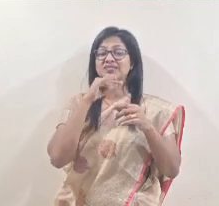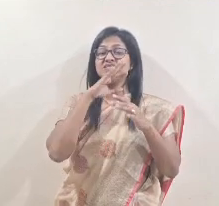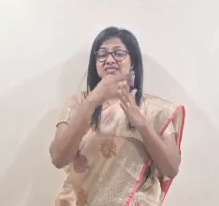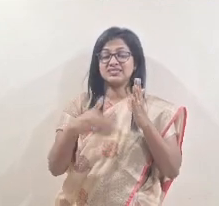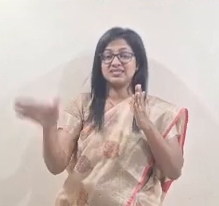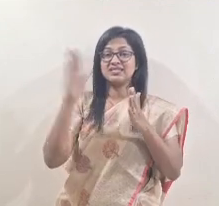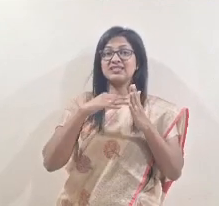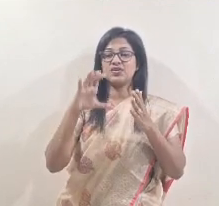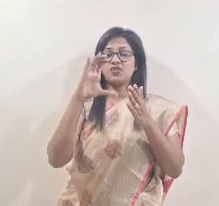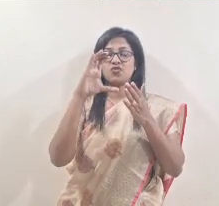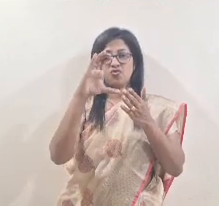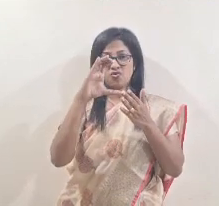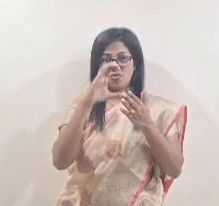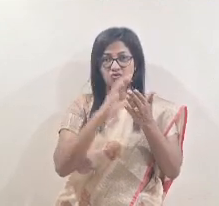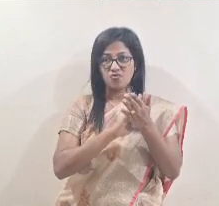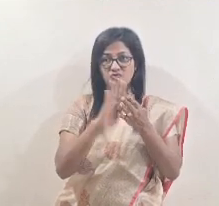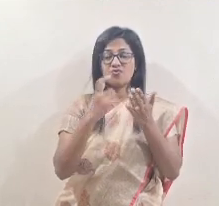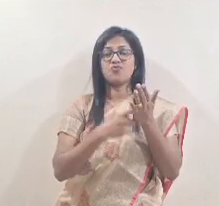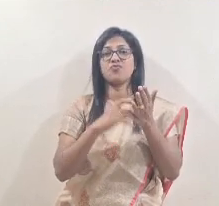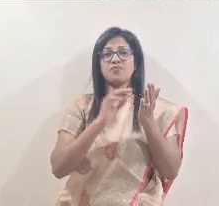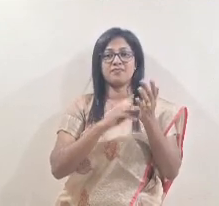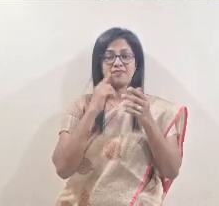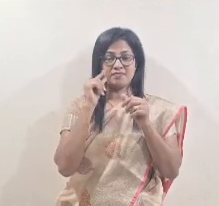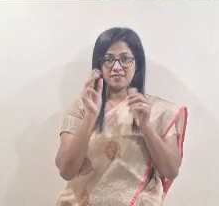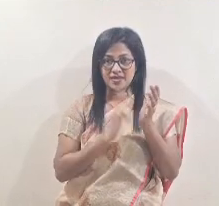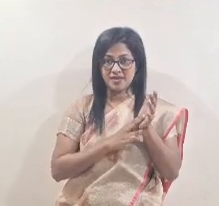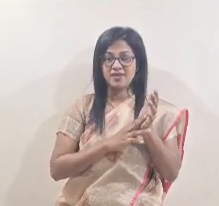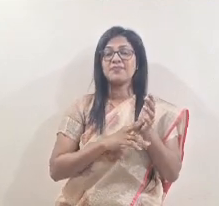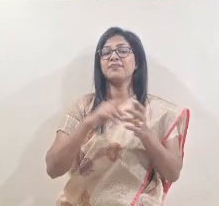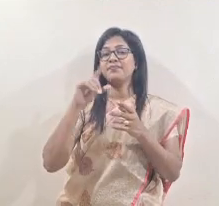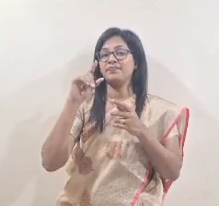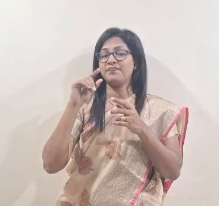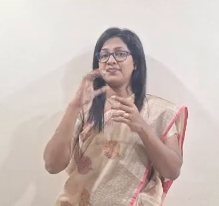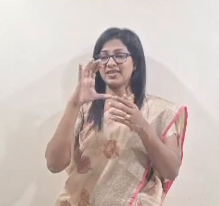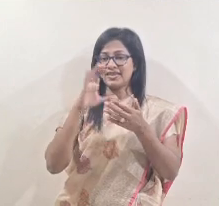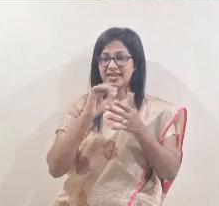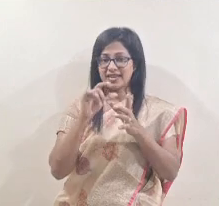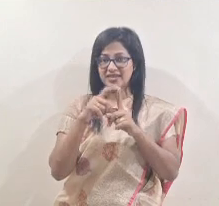the chromium, nickel, lead, arsenic, and cadmium.